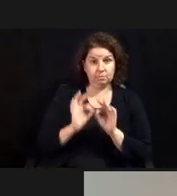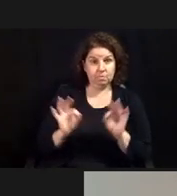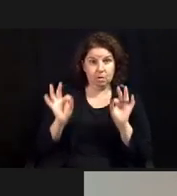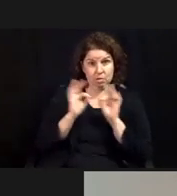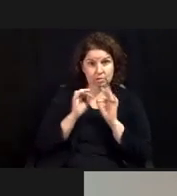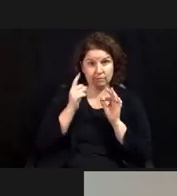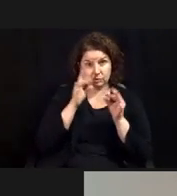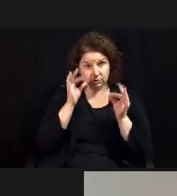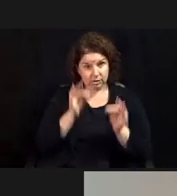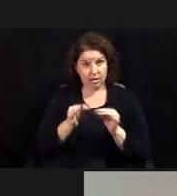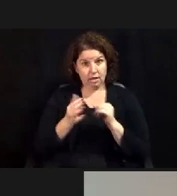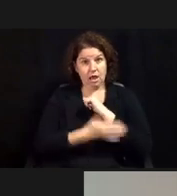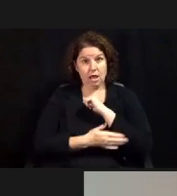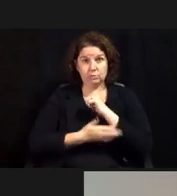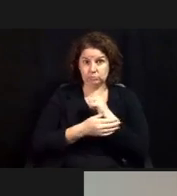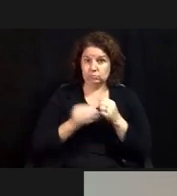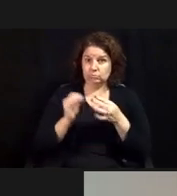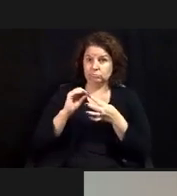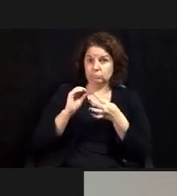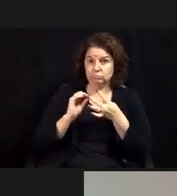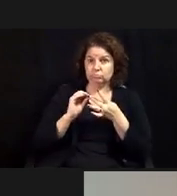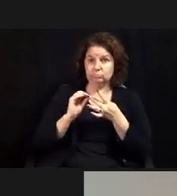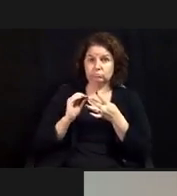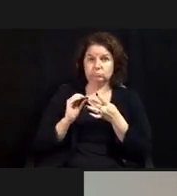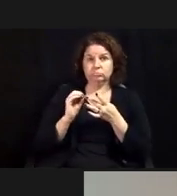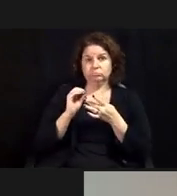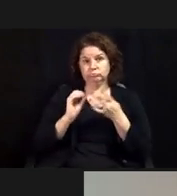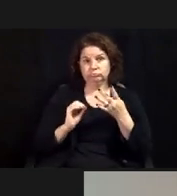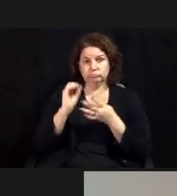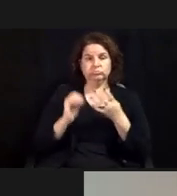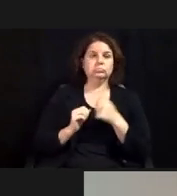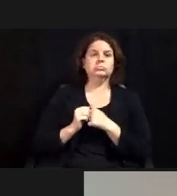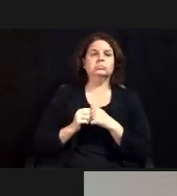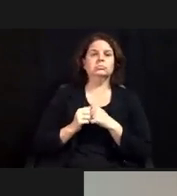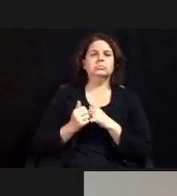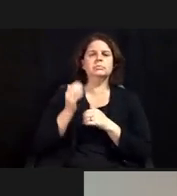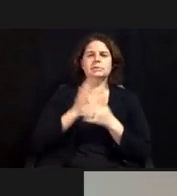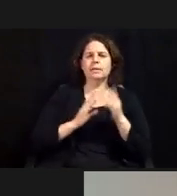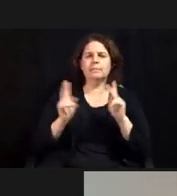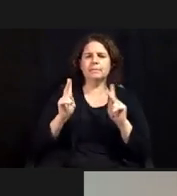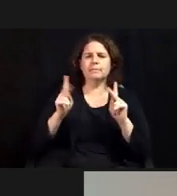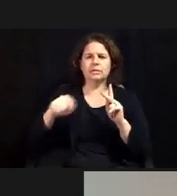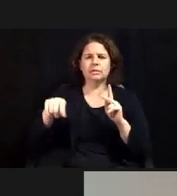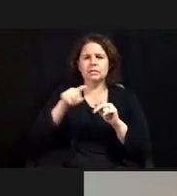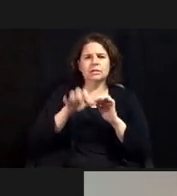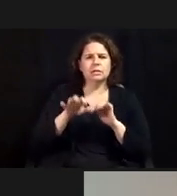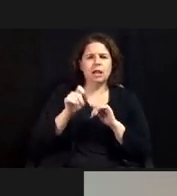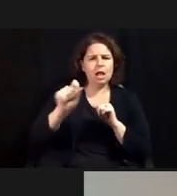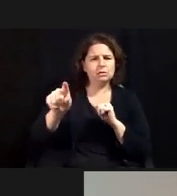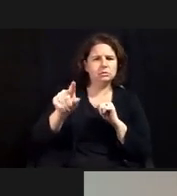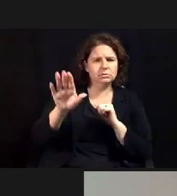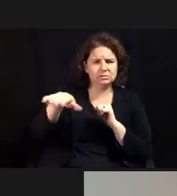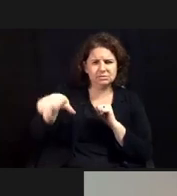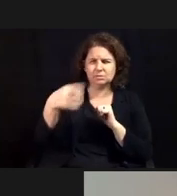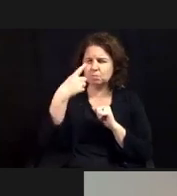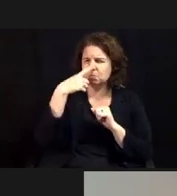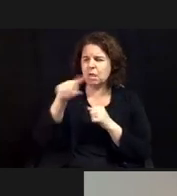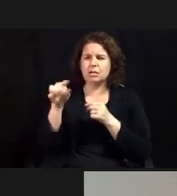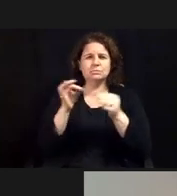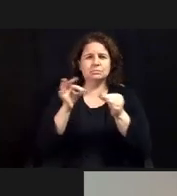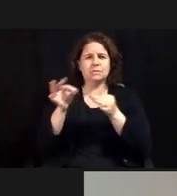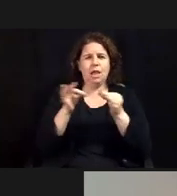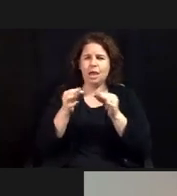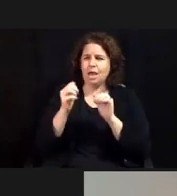as well. We had a number of people write in to ask you to explain how in the world is